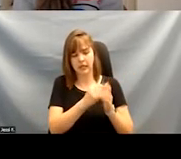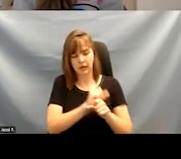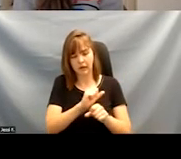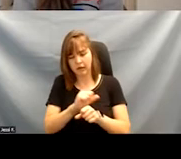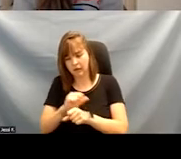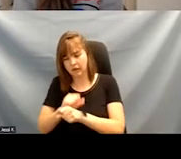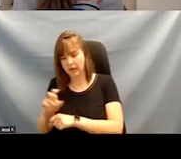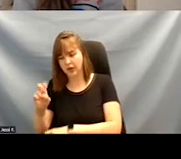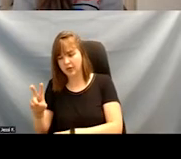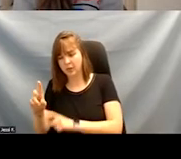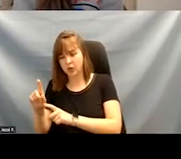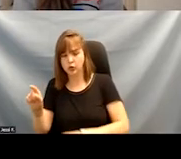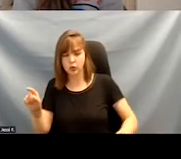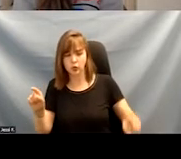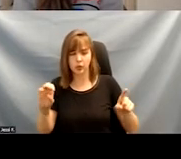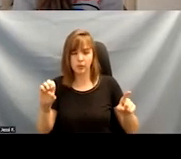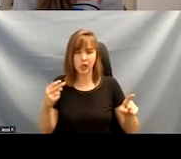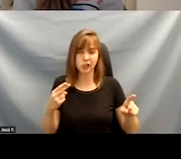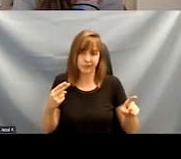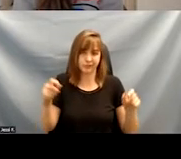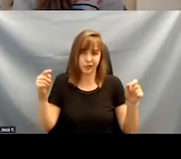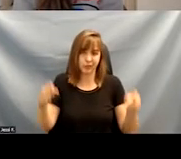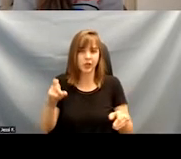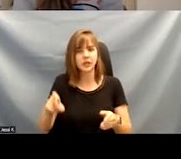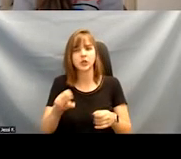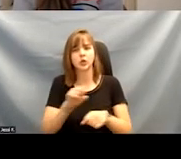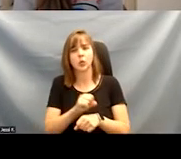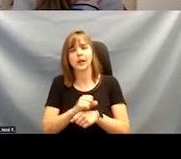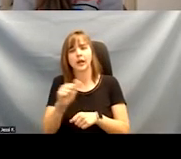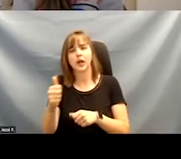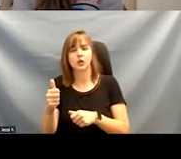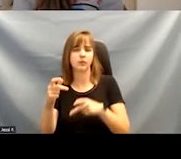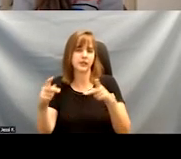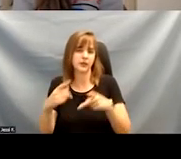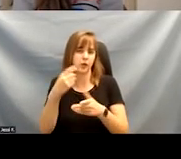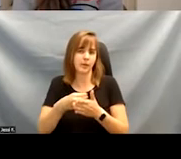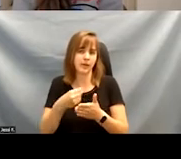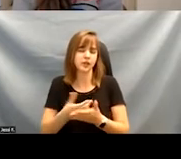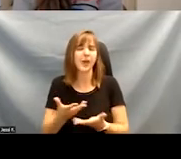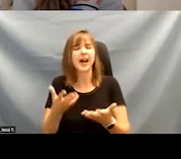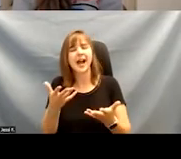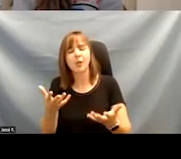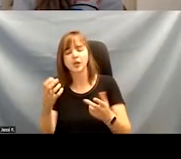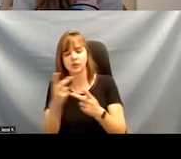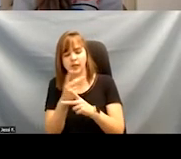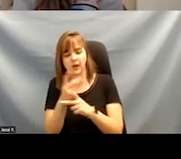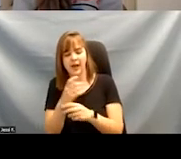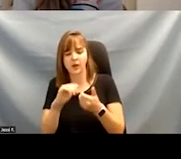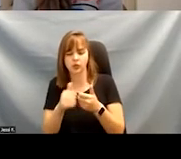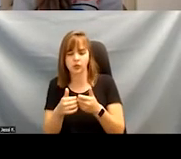I'd really like to figure out ways for my business to retain year-round employees so that we can maintain people year after year,